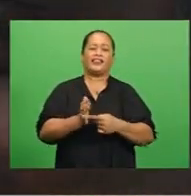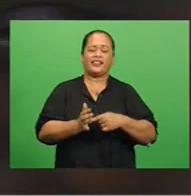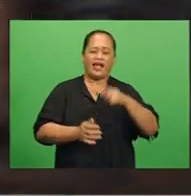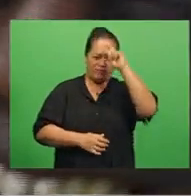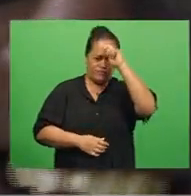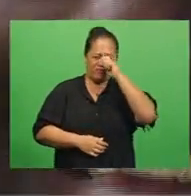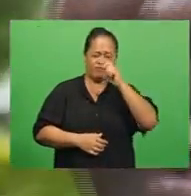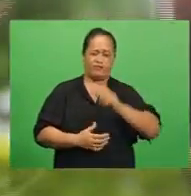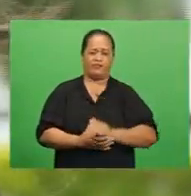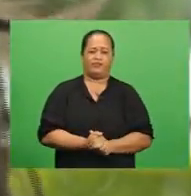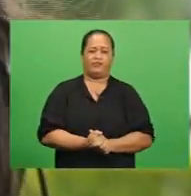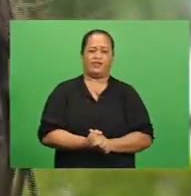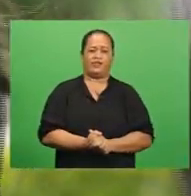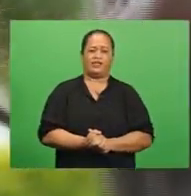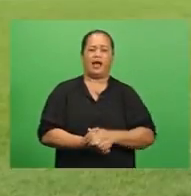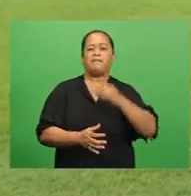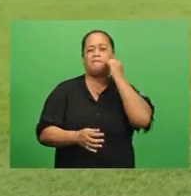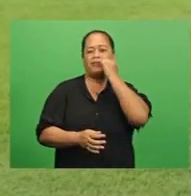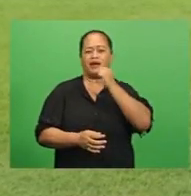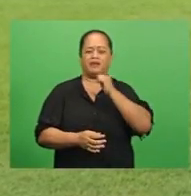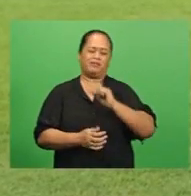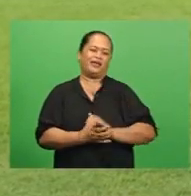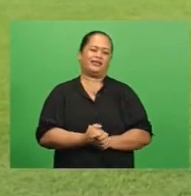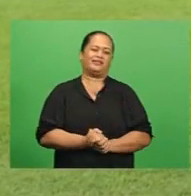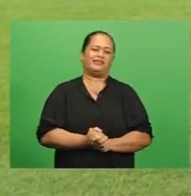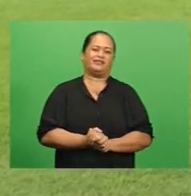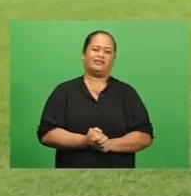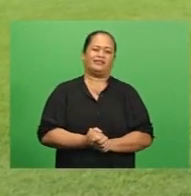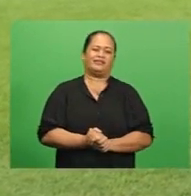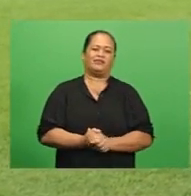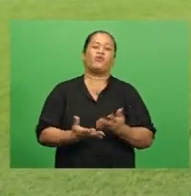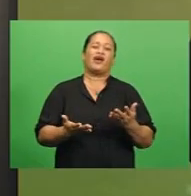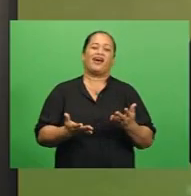first training session with the Men in Black this afternoon in Ba.